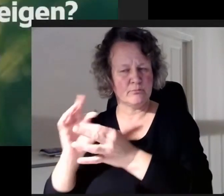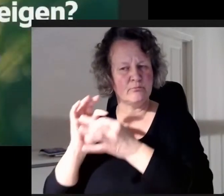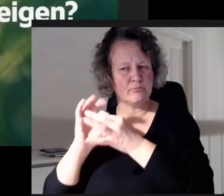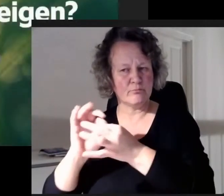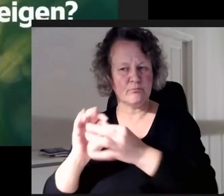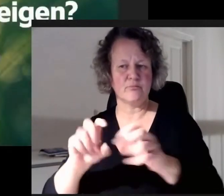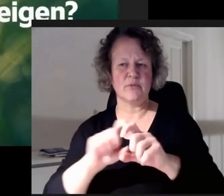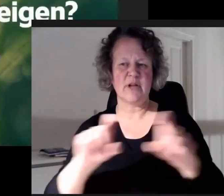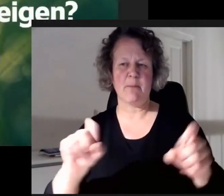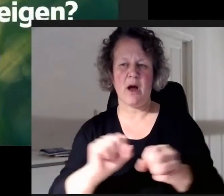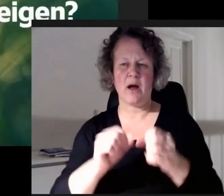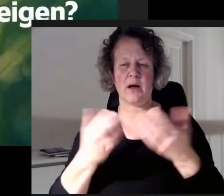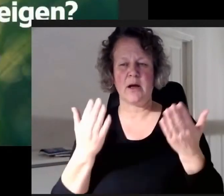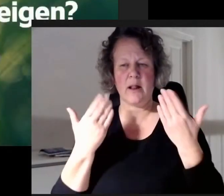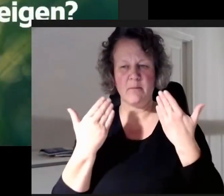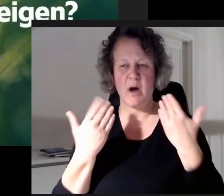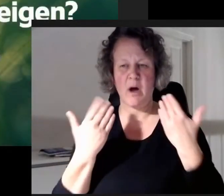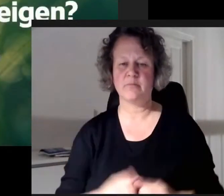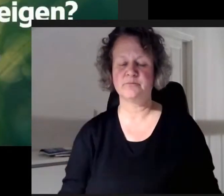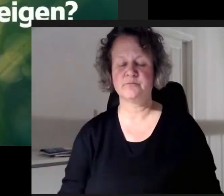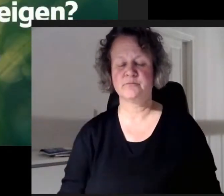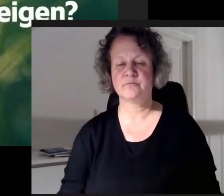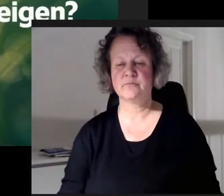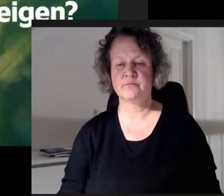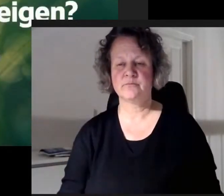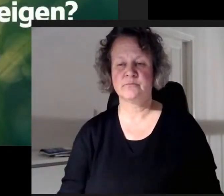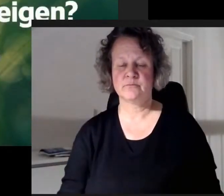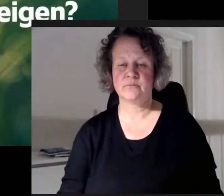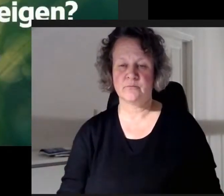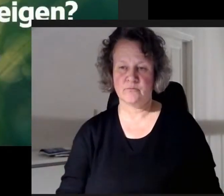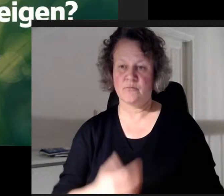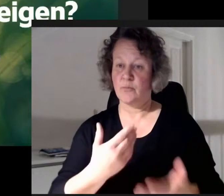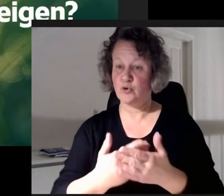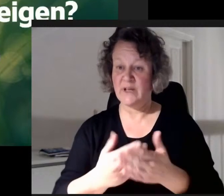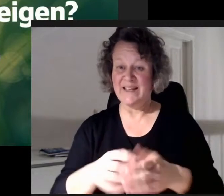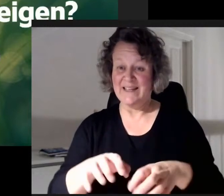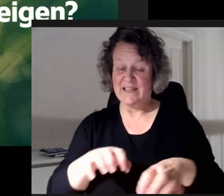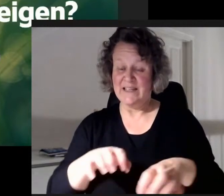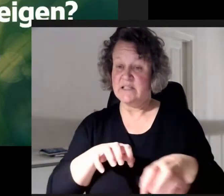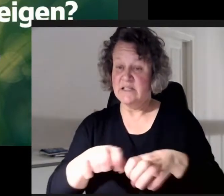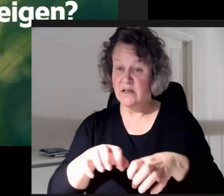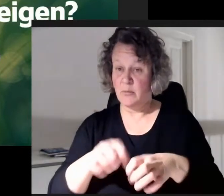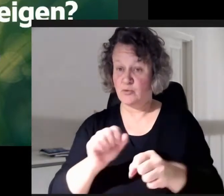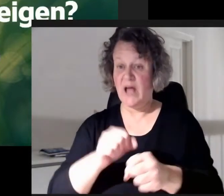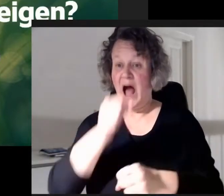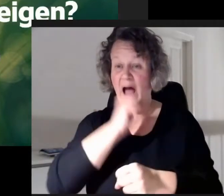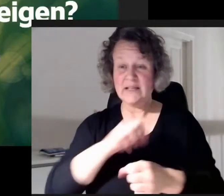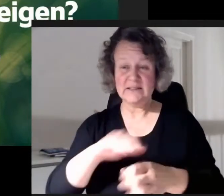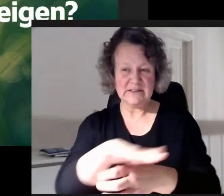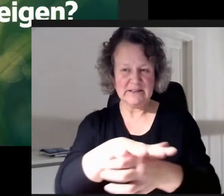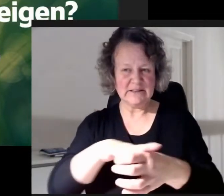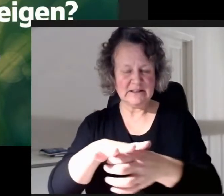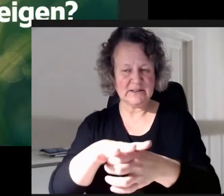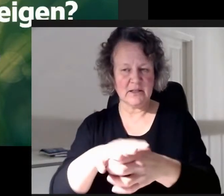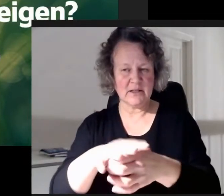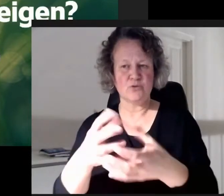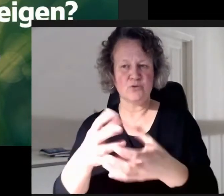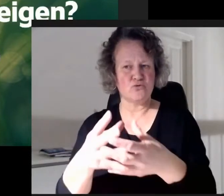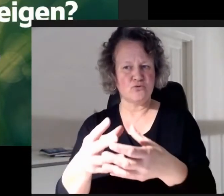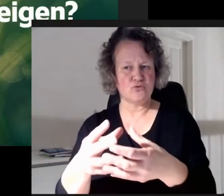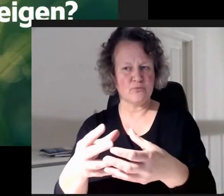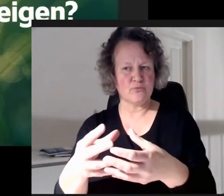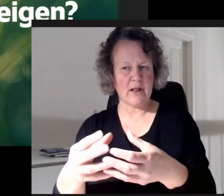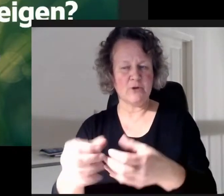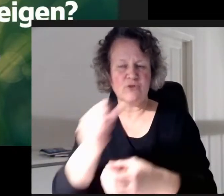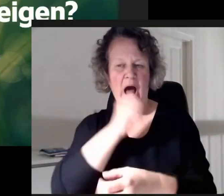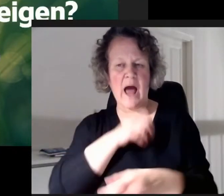And that's why it's probably better to simplify and to see that you divide the whole package into